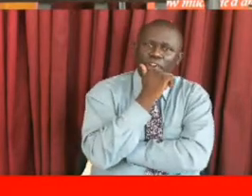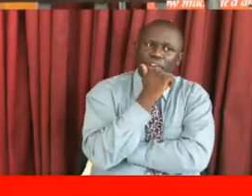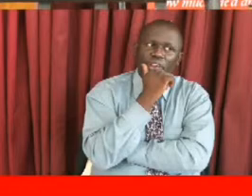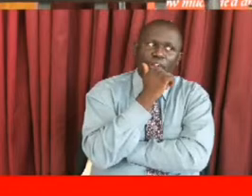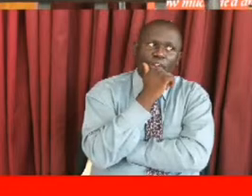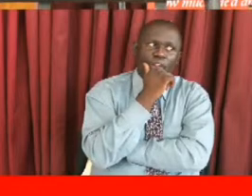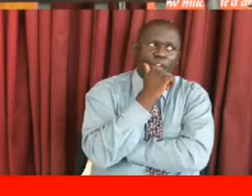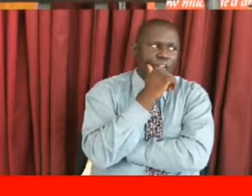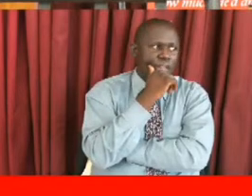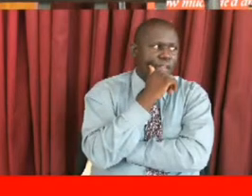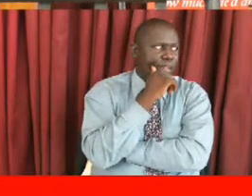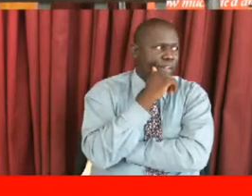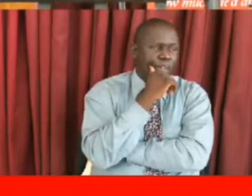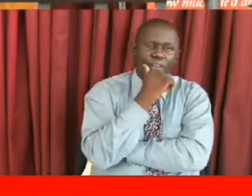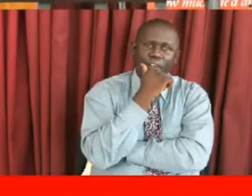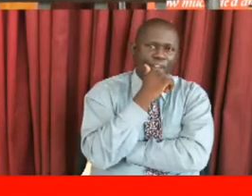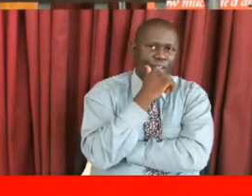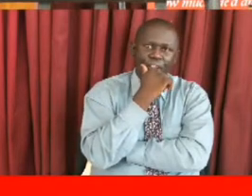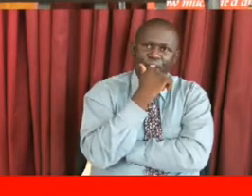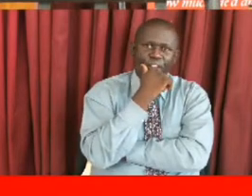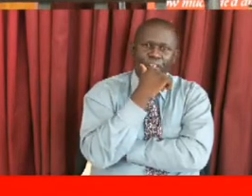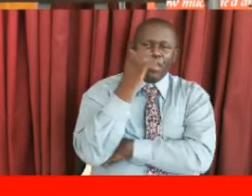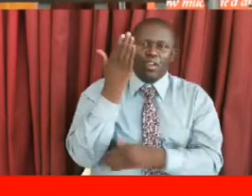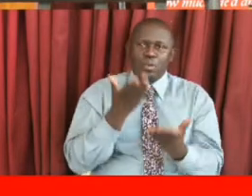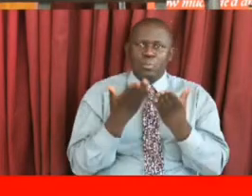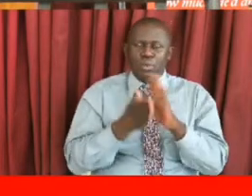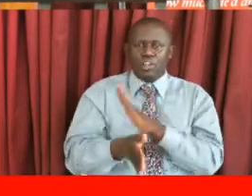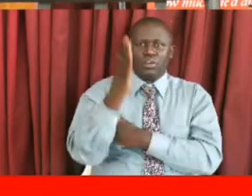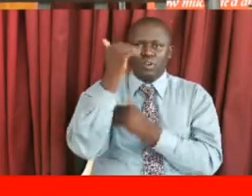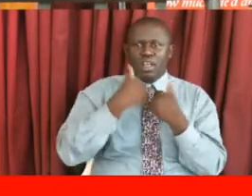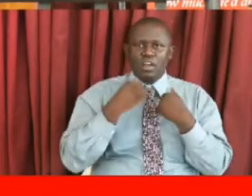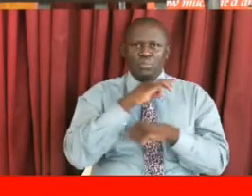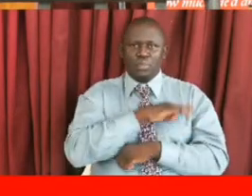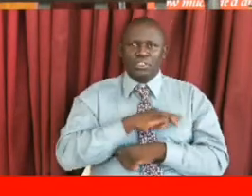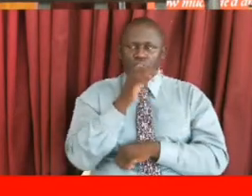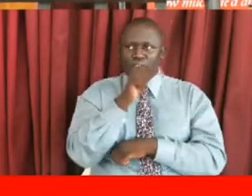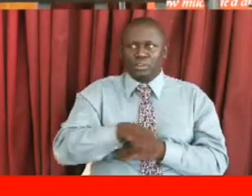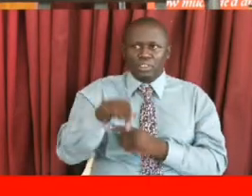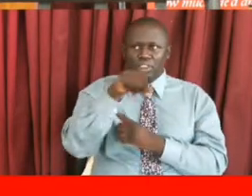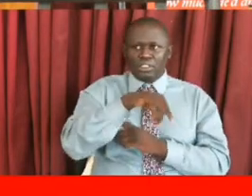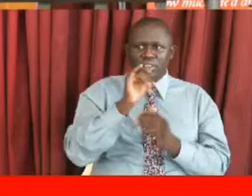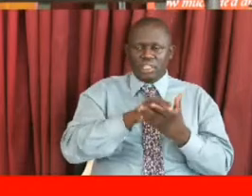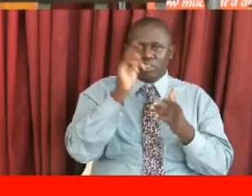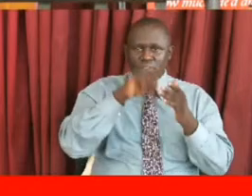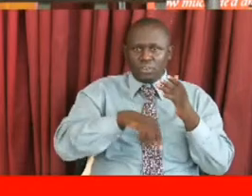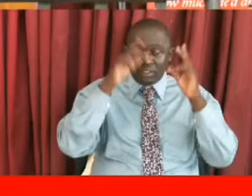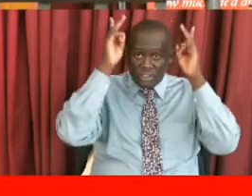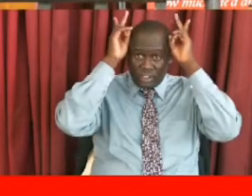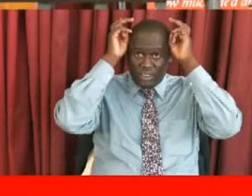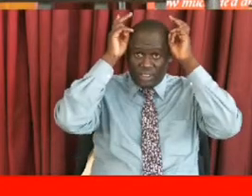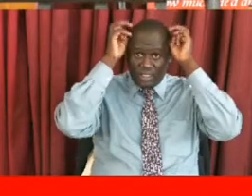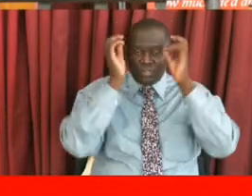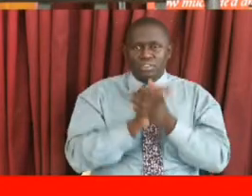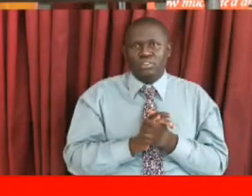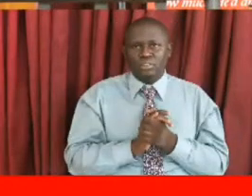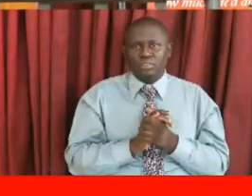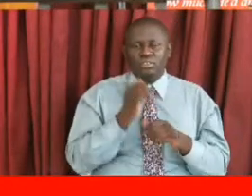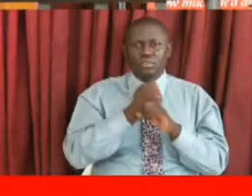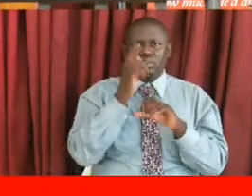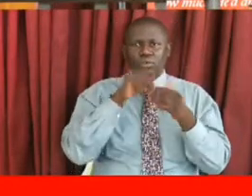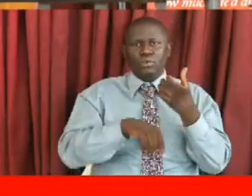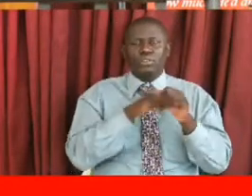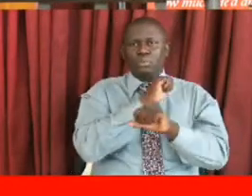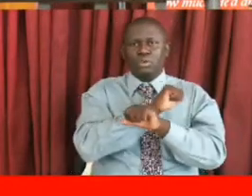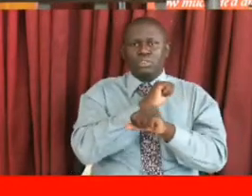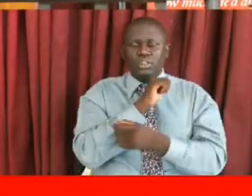it may God have mercy on us that's the devil preventing